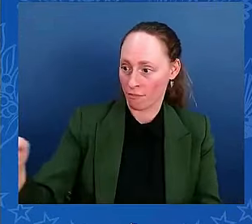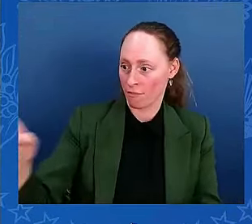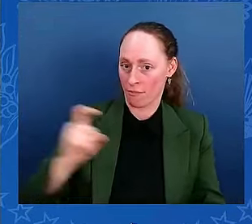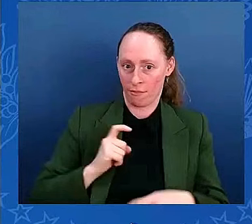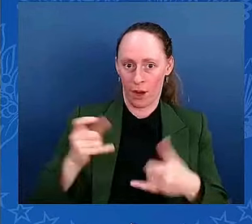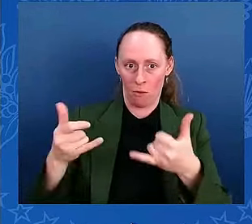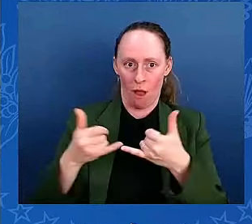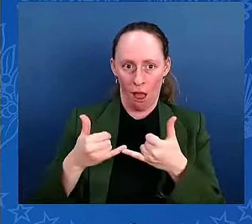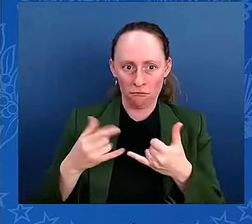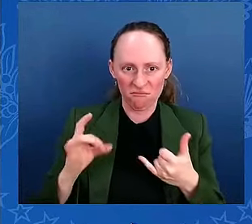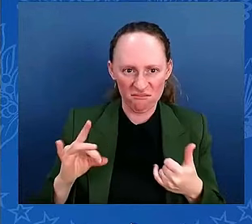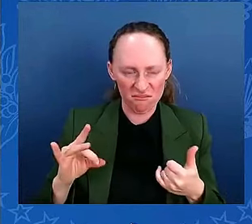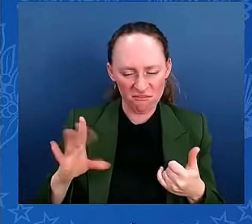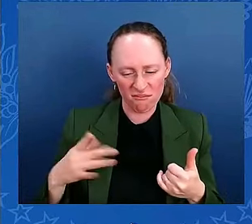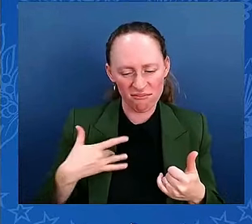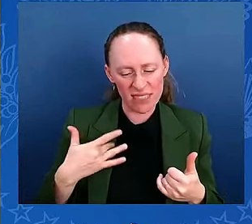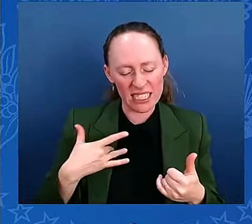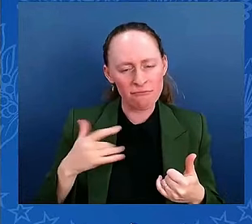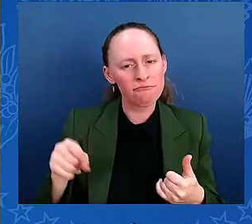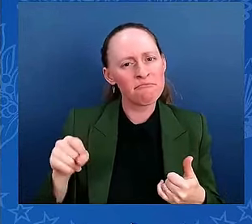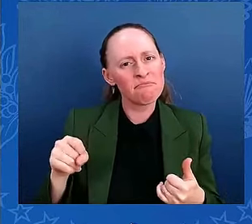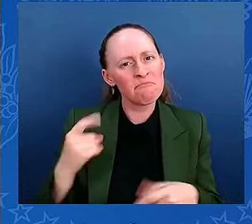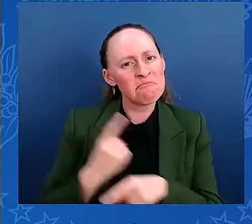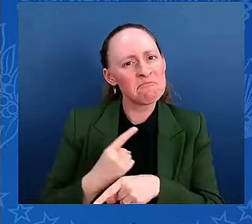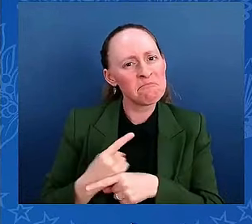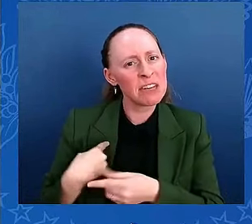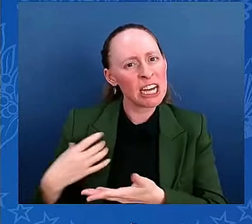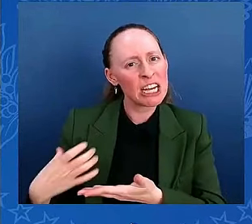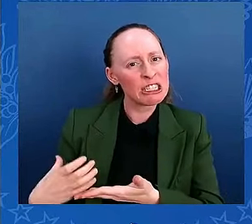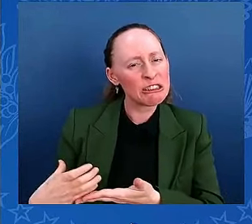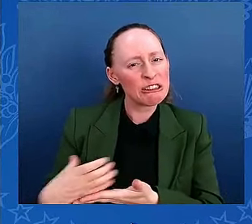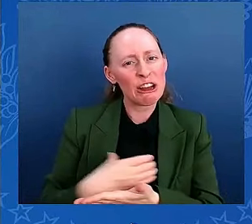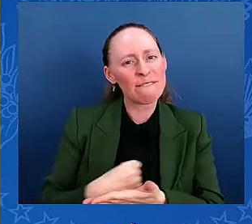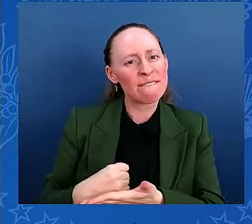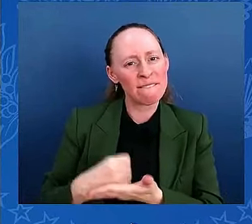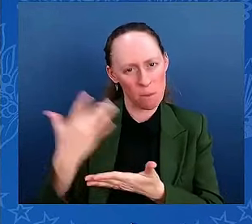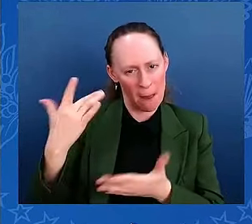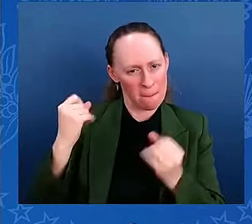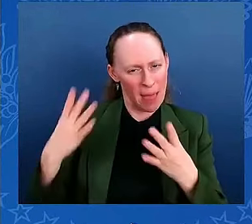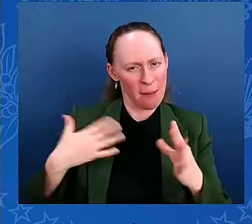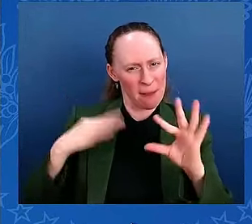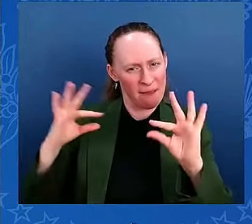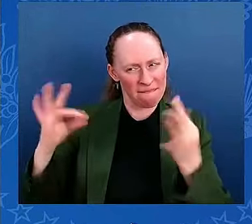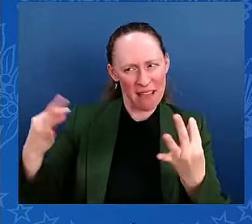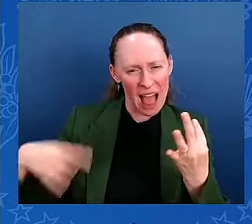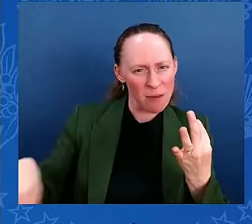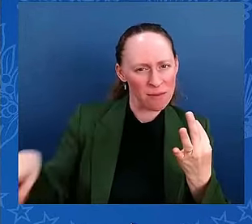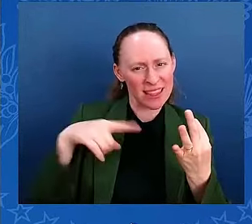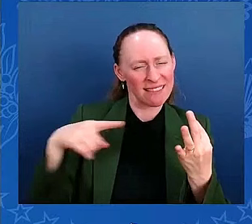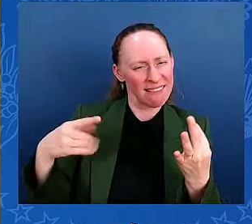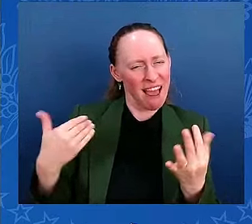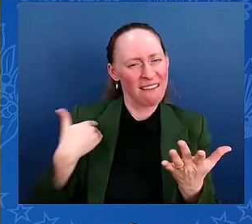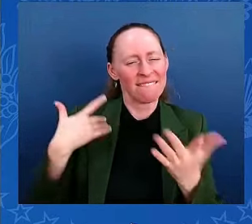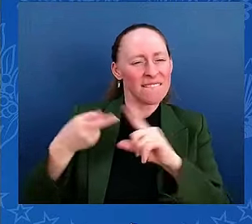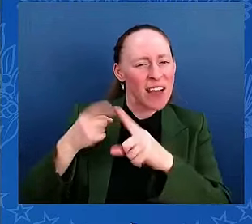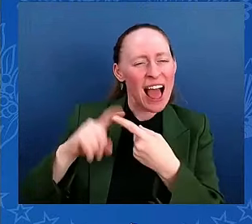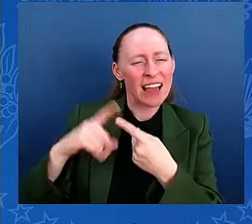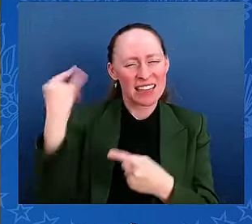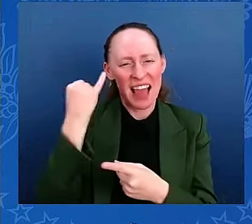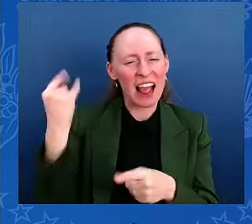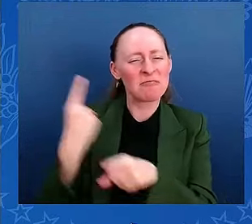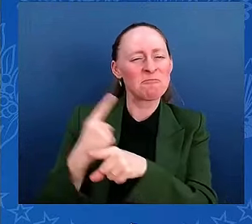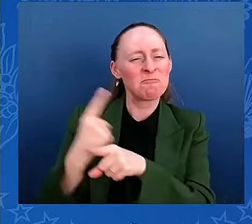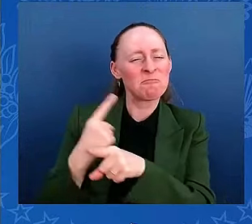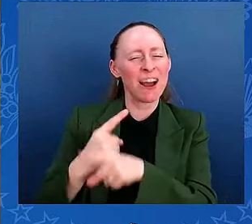With that many Italian friends, man, I deserve that award. Thank you, Alexa, for being here and sharing your pride and your family and your